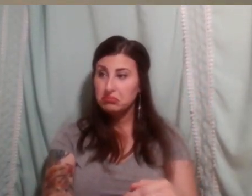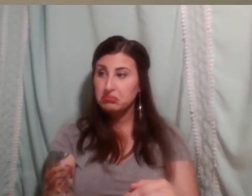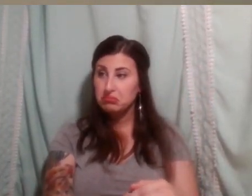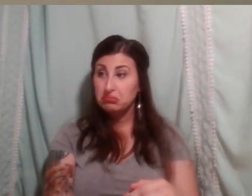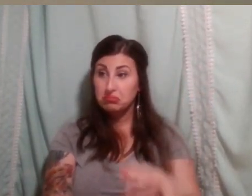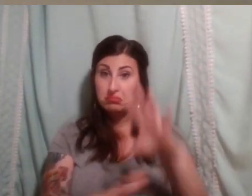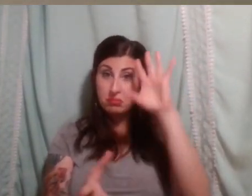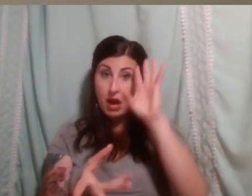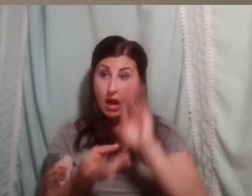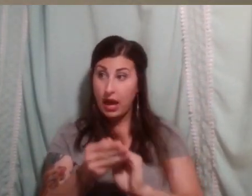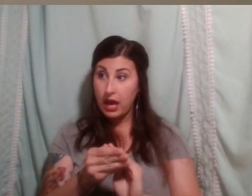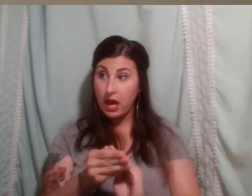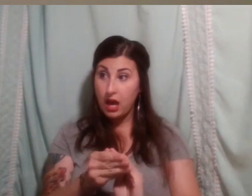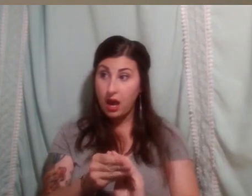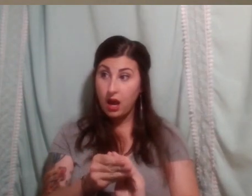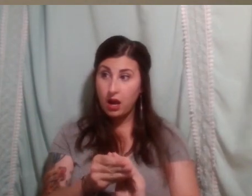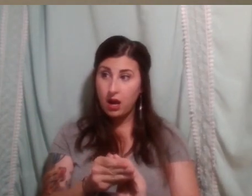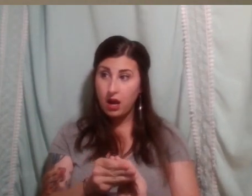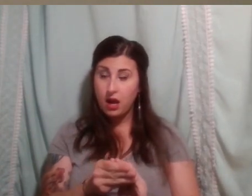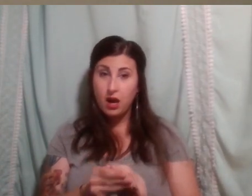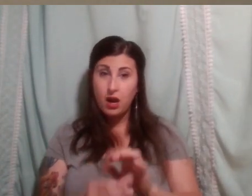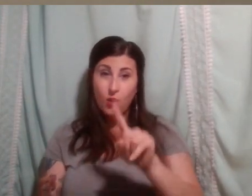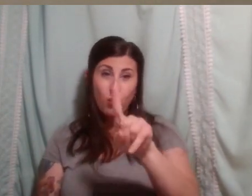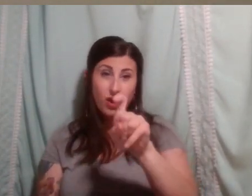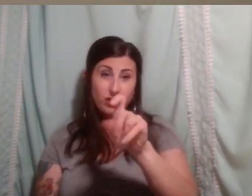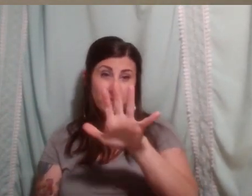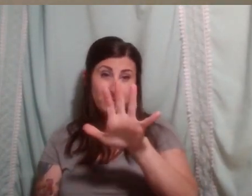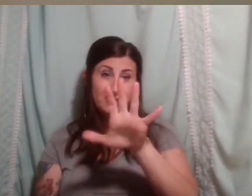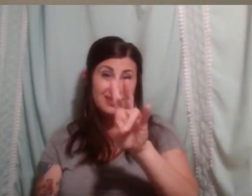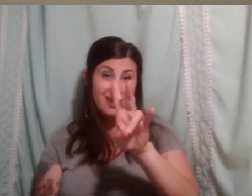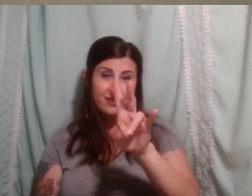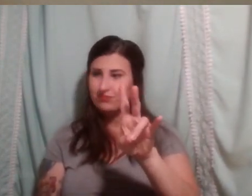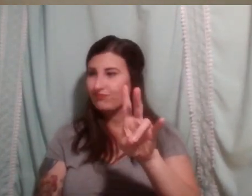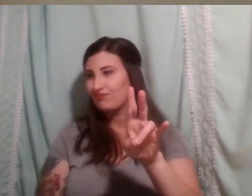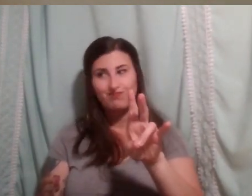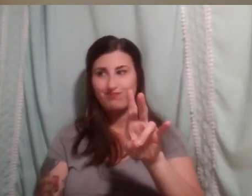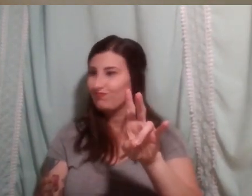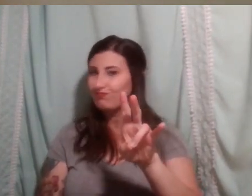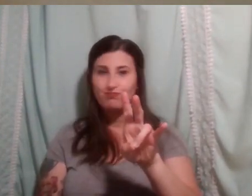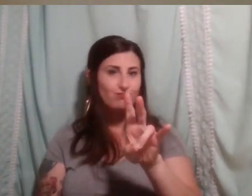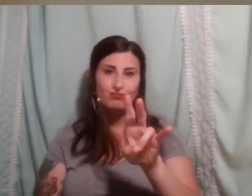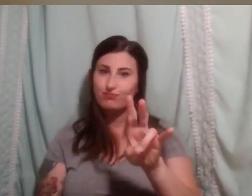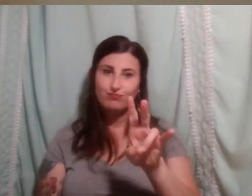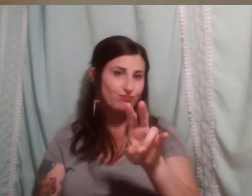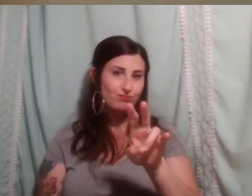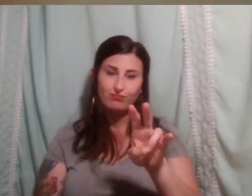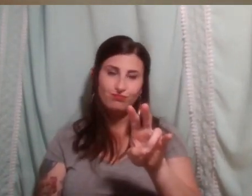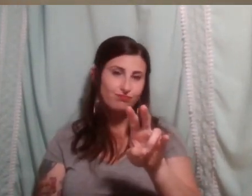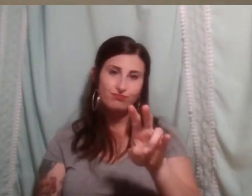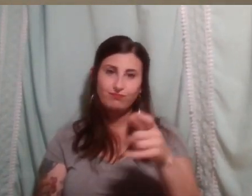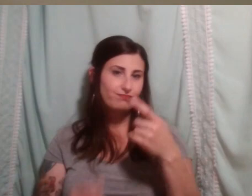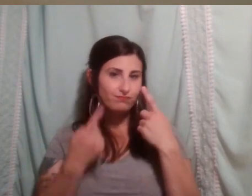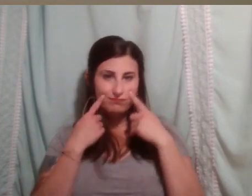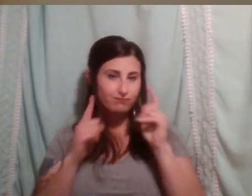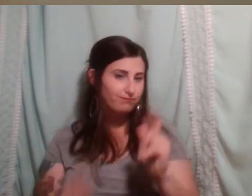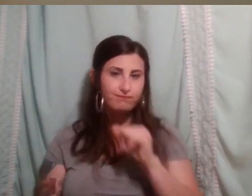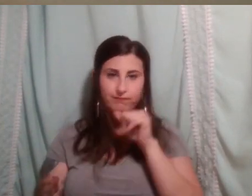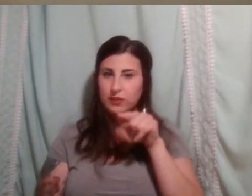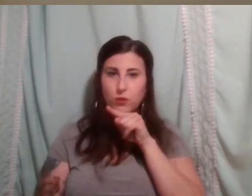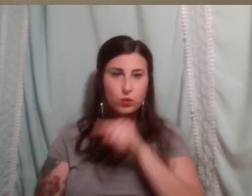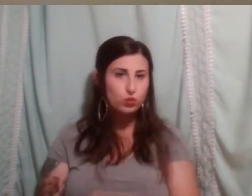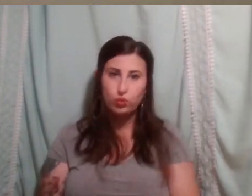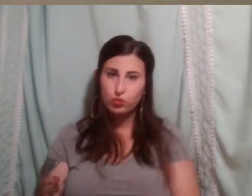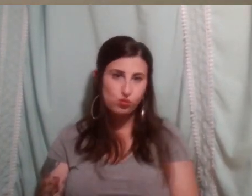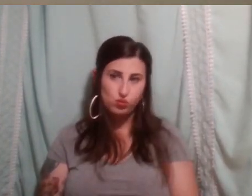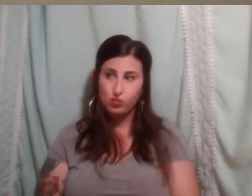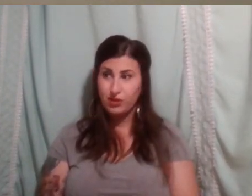Okay. Add those together. That's 157. And that's supposed to equal 169. That's not true.